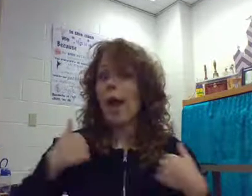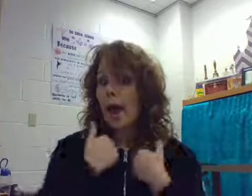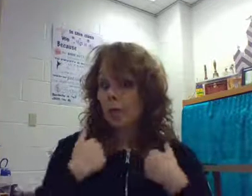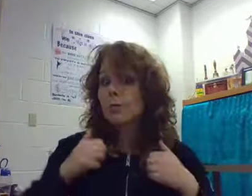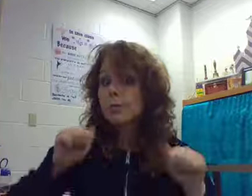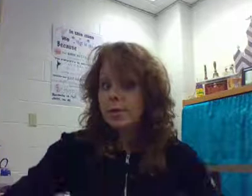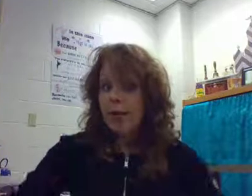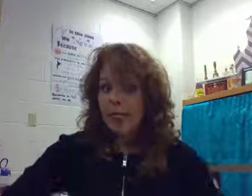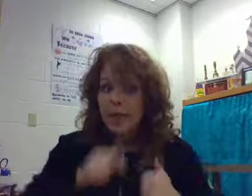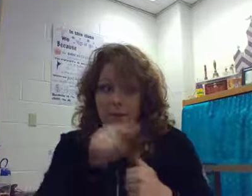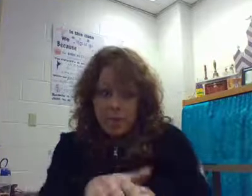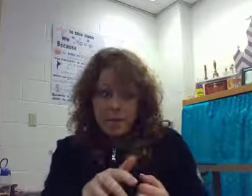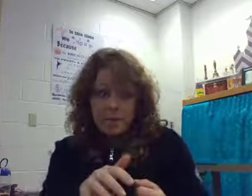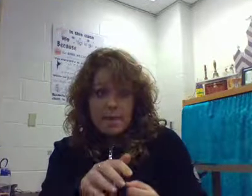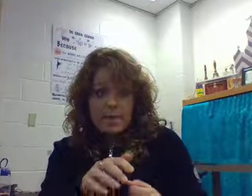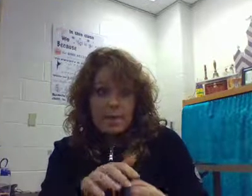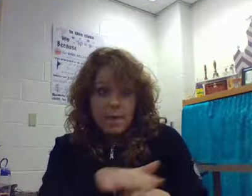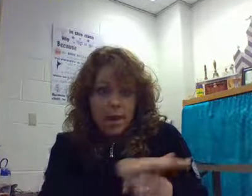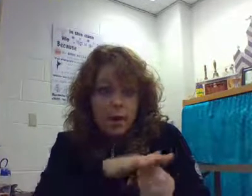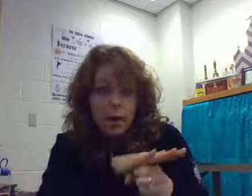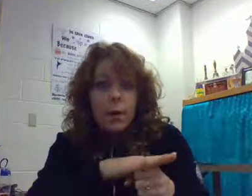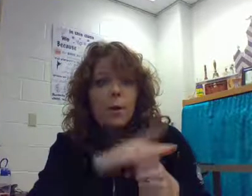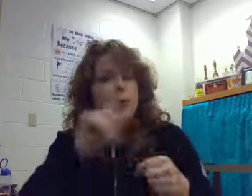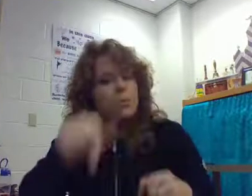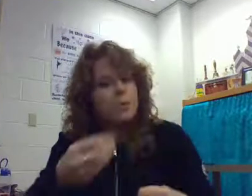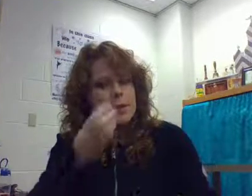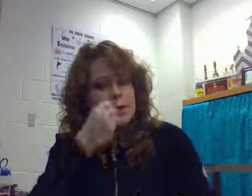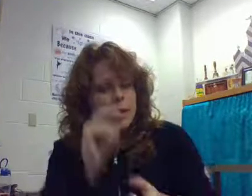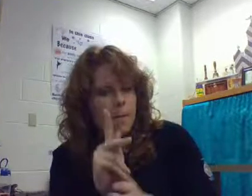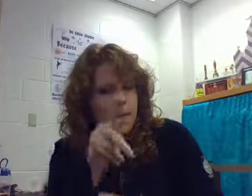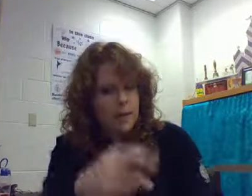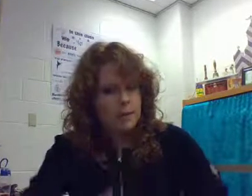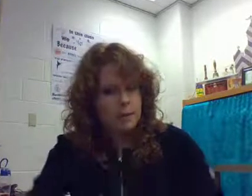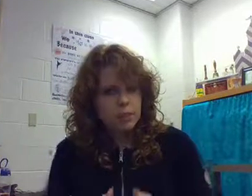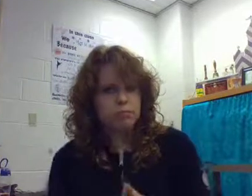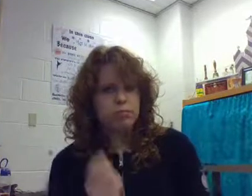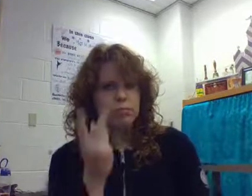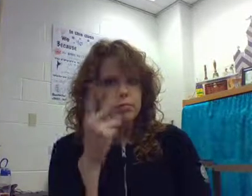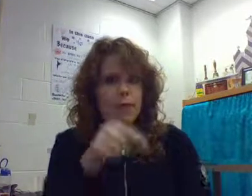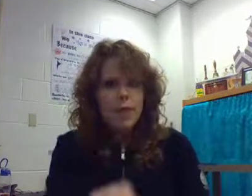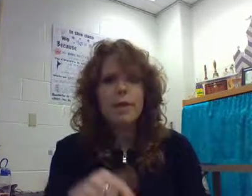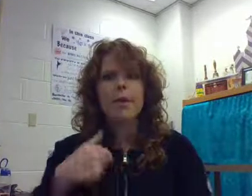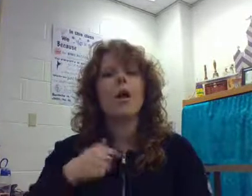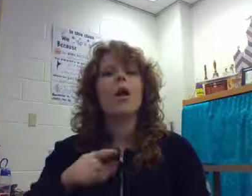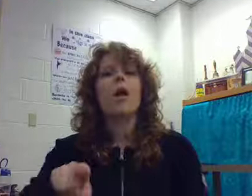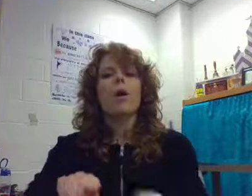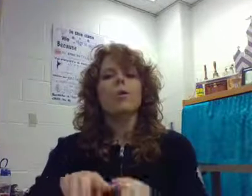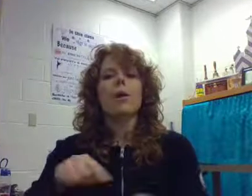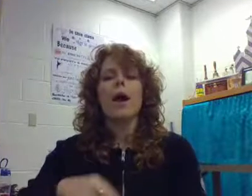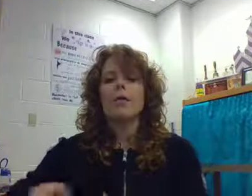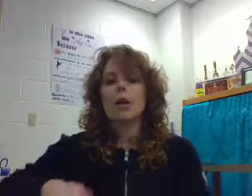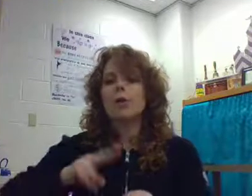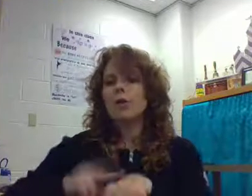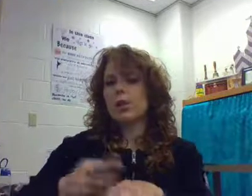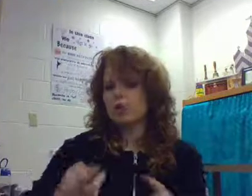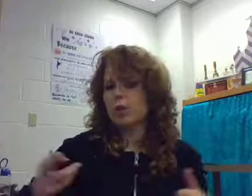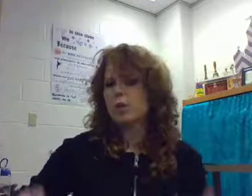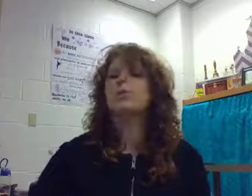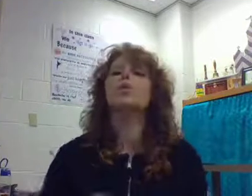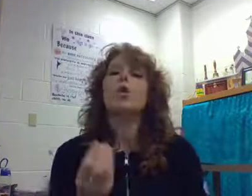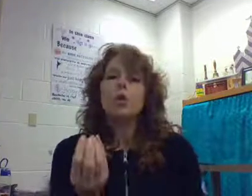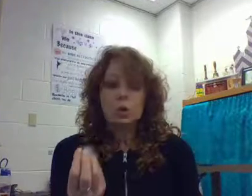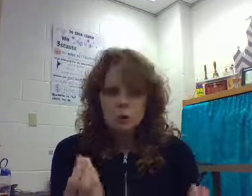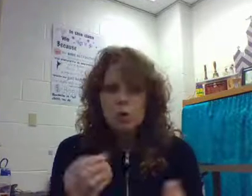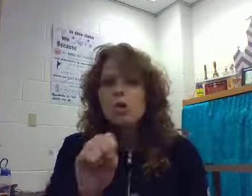in the climate and eat the plants that thrive there. An environment also has natural resources. These include soil, water, timber